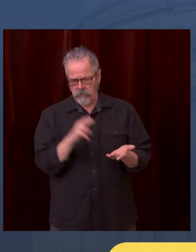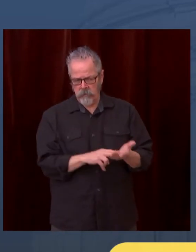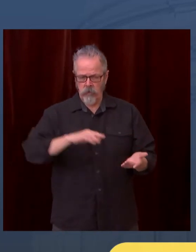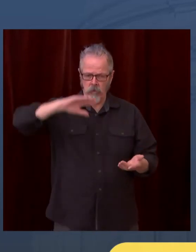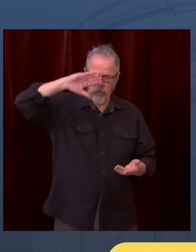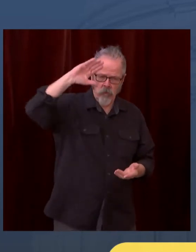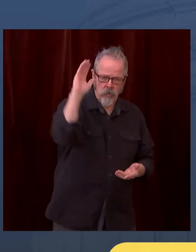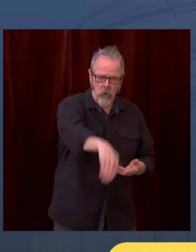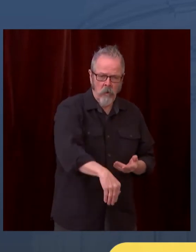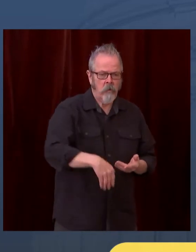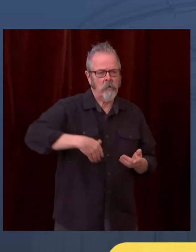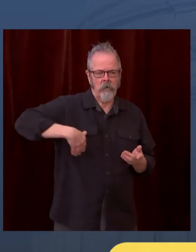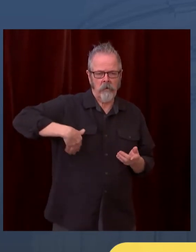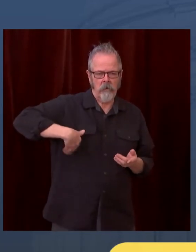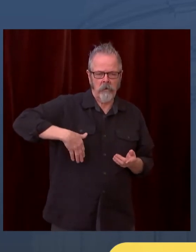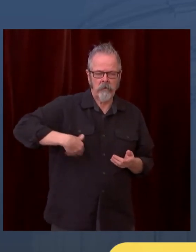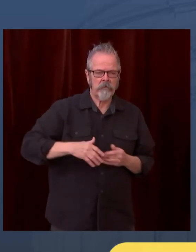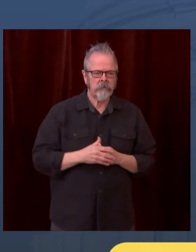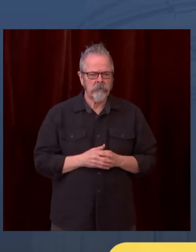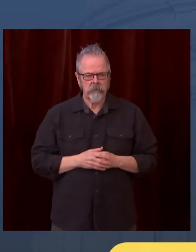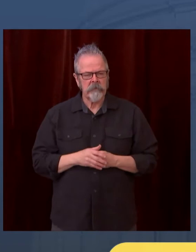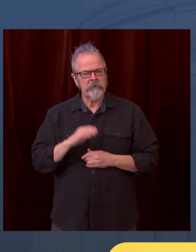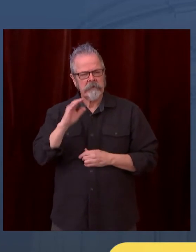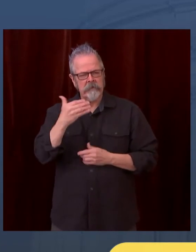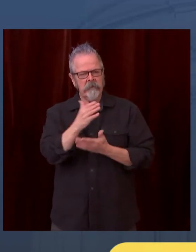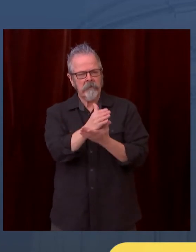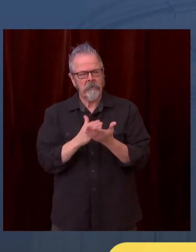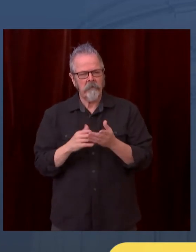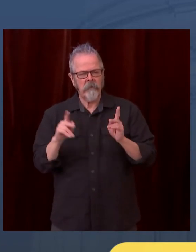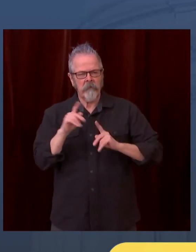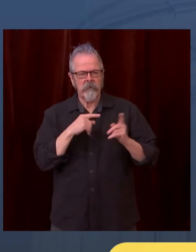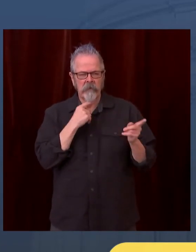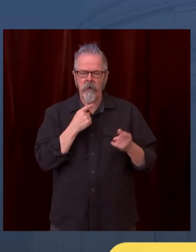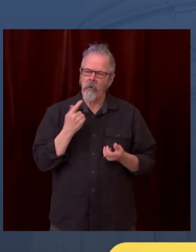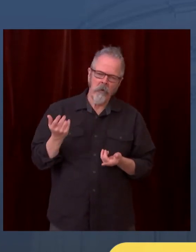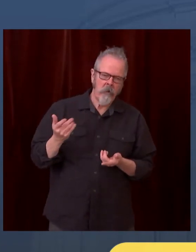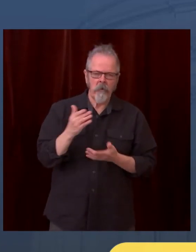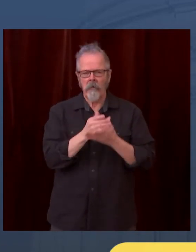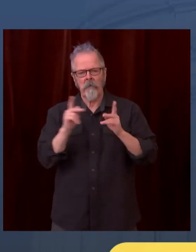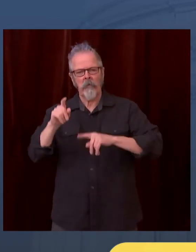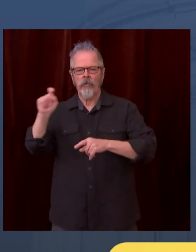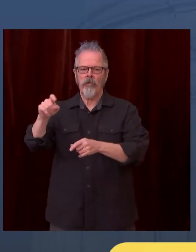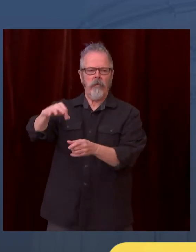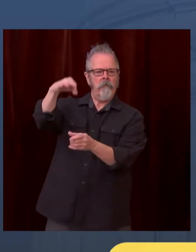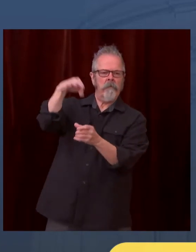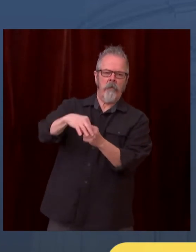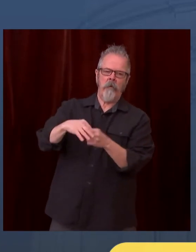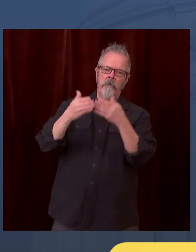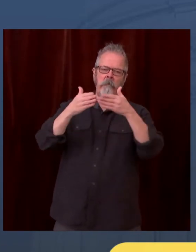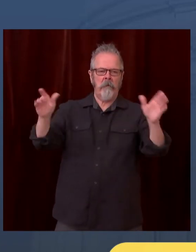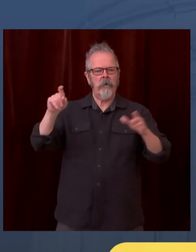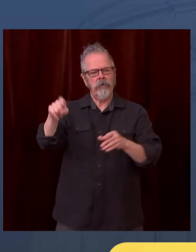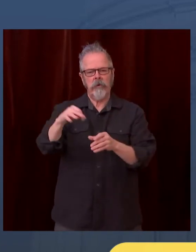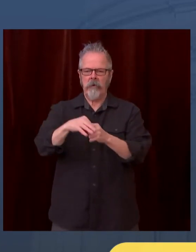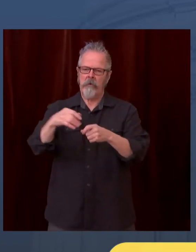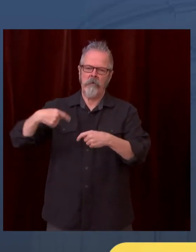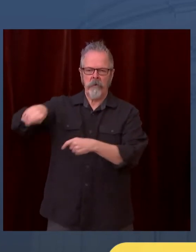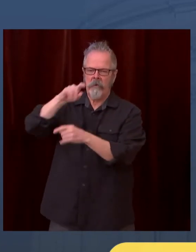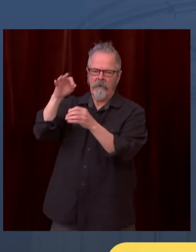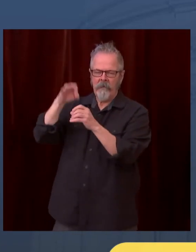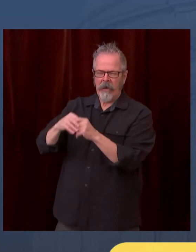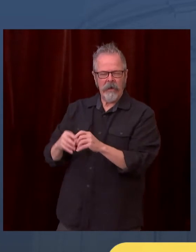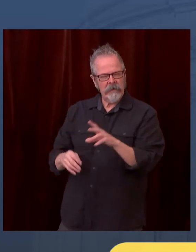and be decided there. And I think we're very uncomfortable with the idea of, you know, holding hostage the